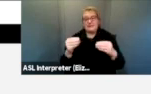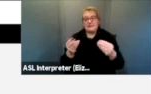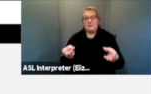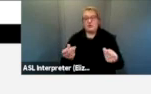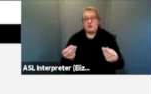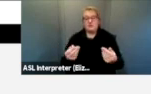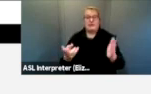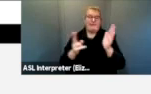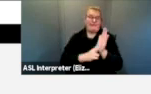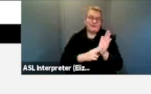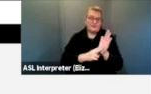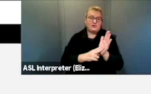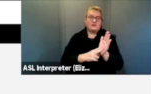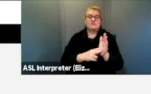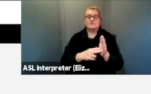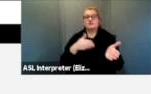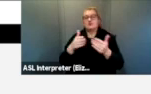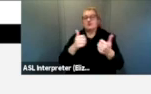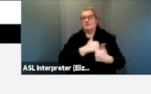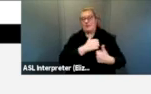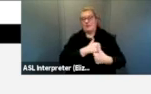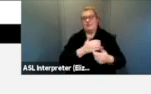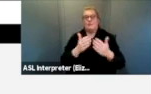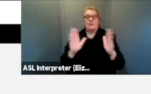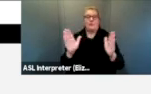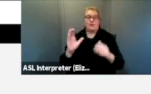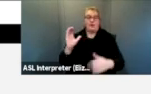making contracts, serving in the military, serving in public office,